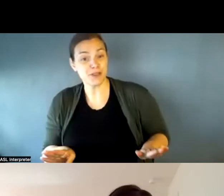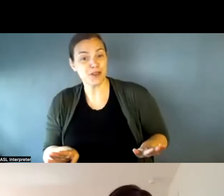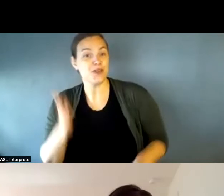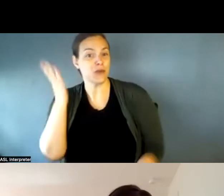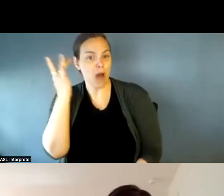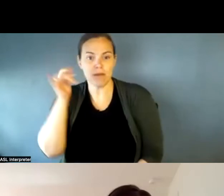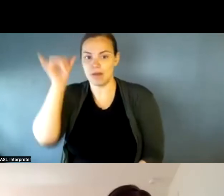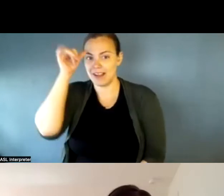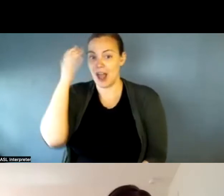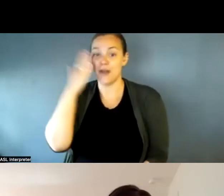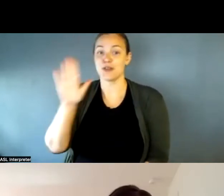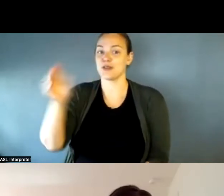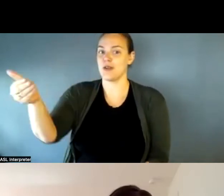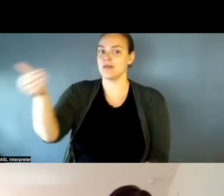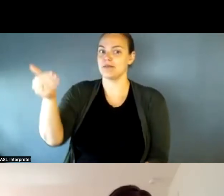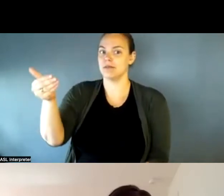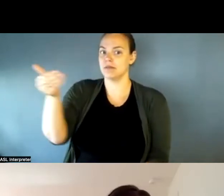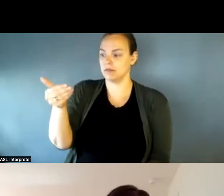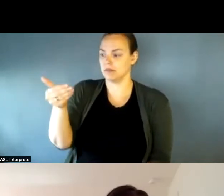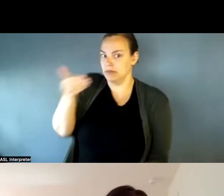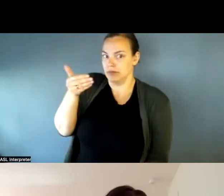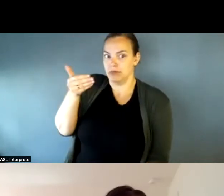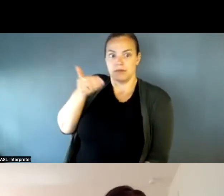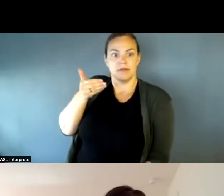coming. But